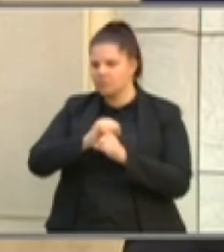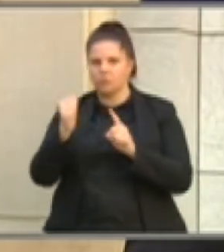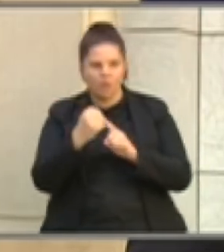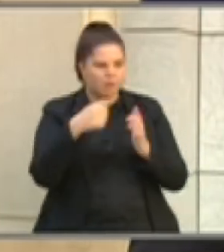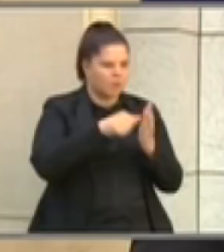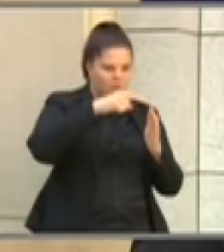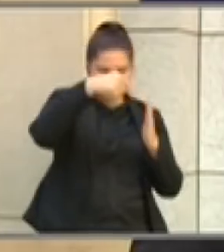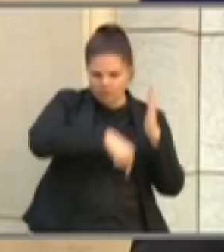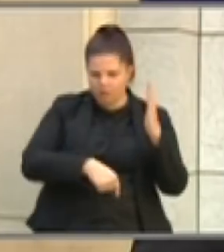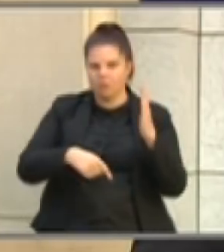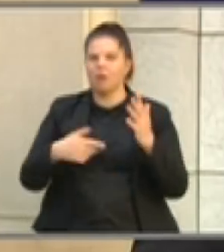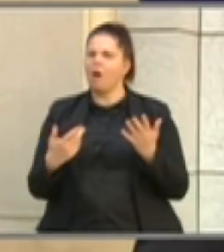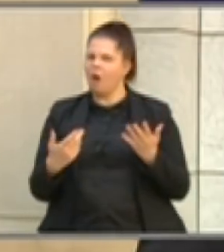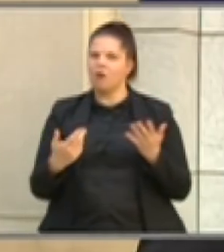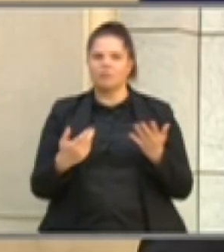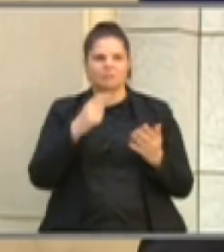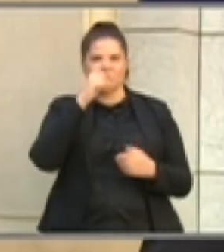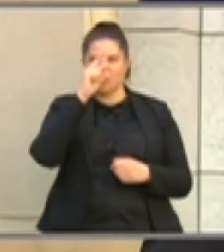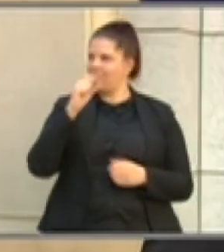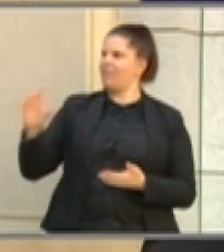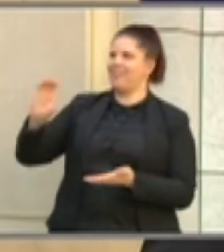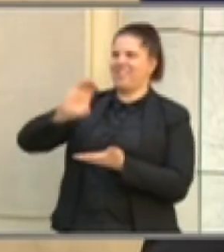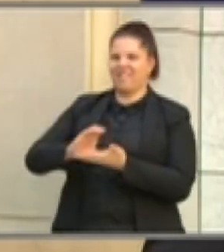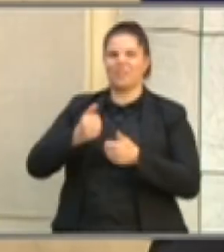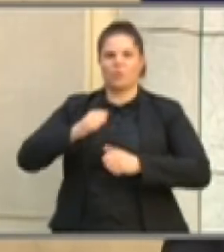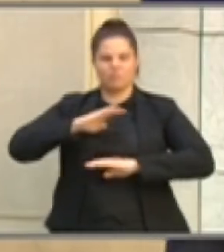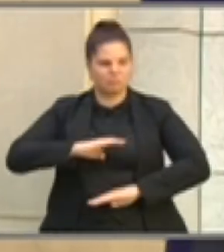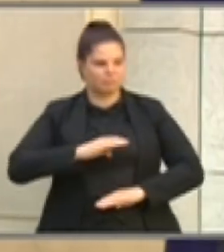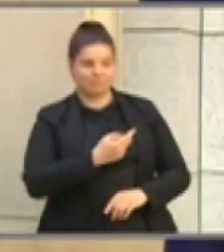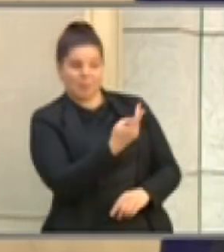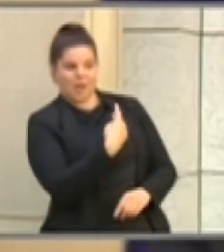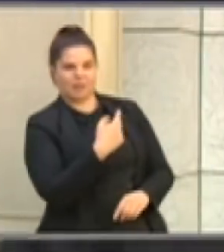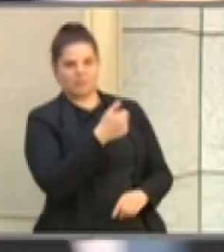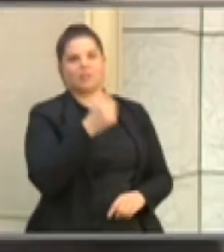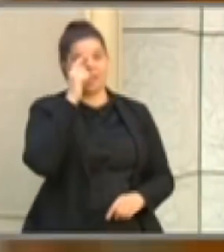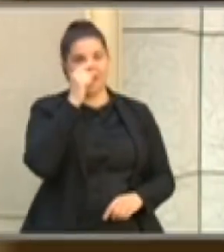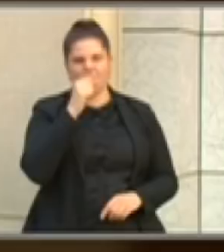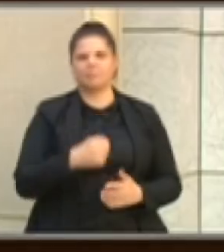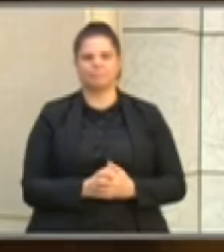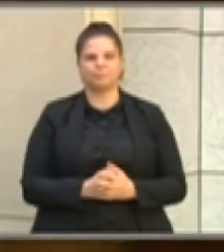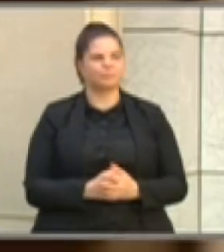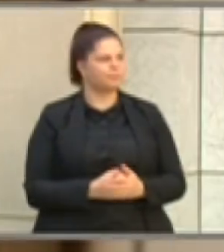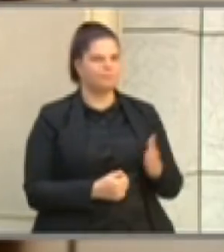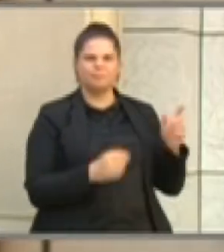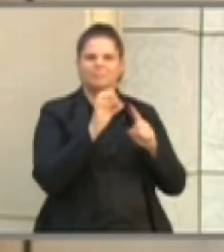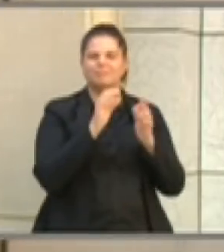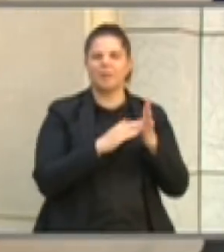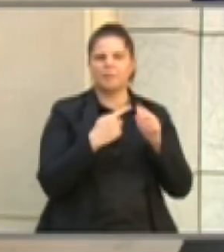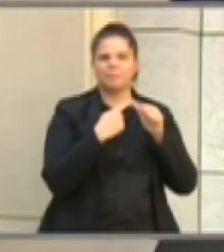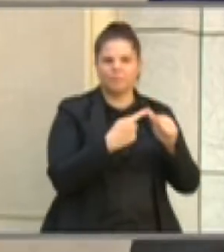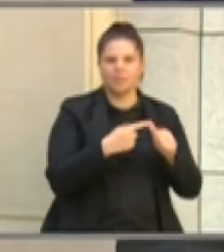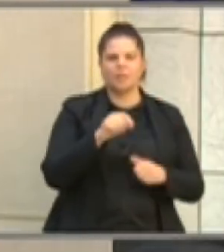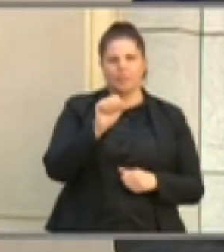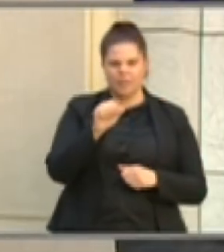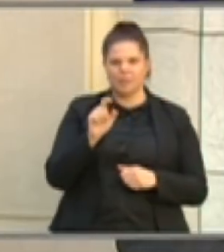workers, you'll put them back on your books and you'll receive this $1,500 payment. There would be, though, the issue if they've paid out any entitlements under